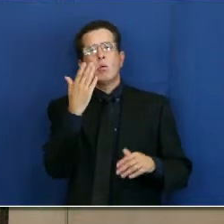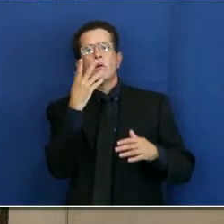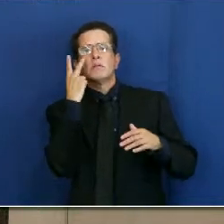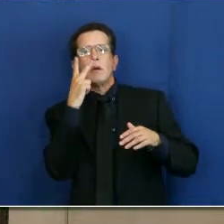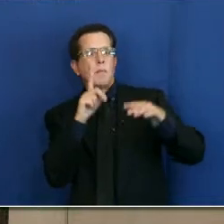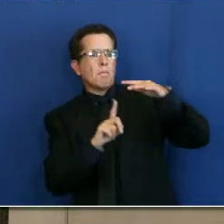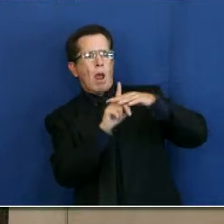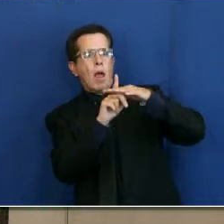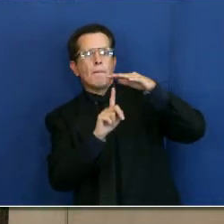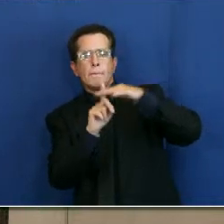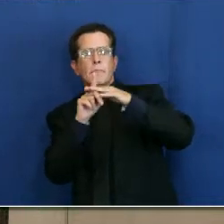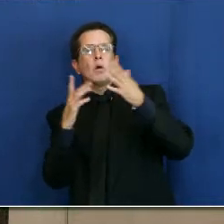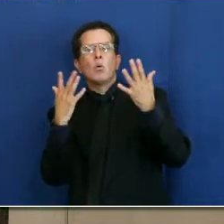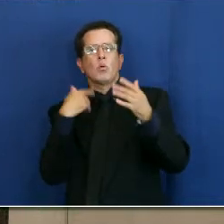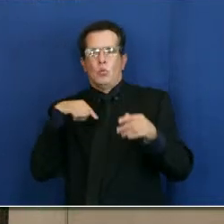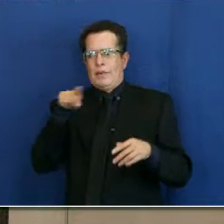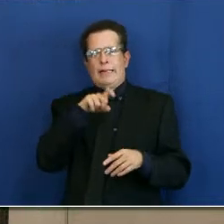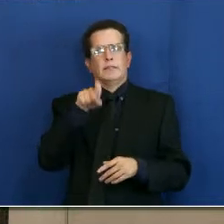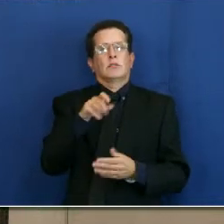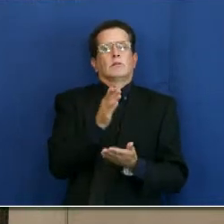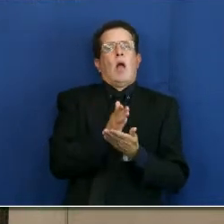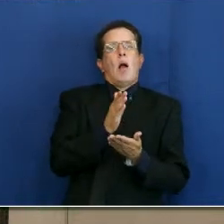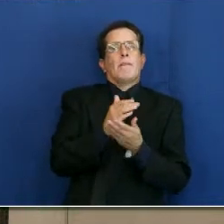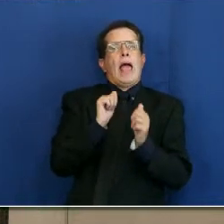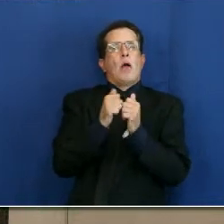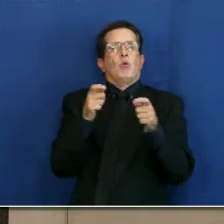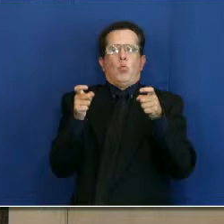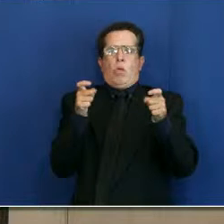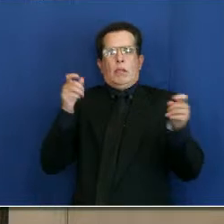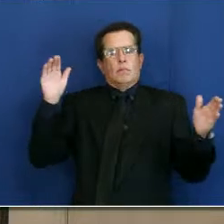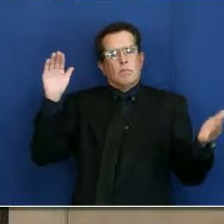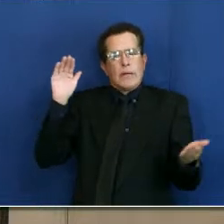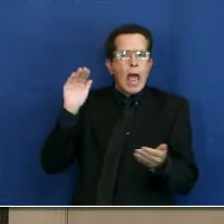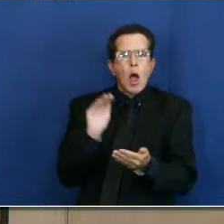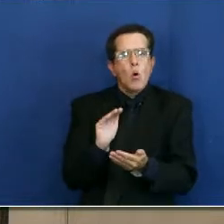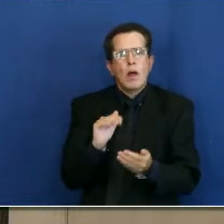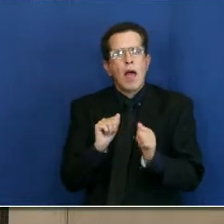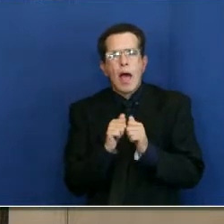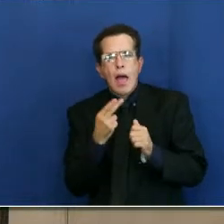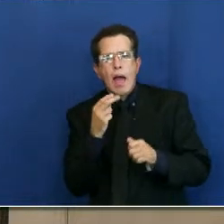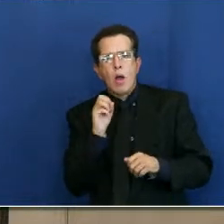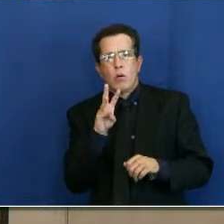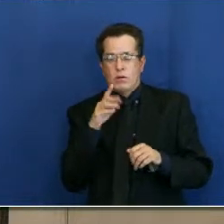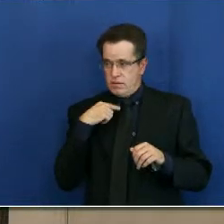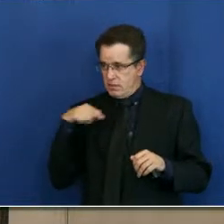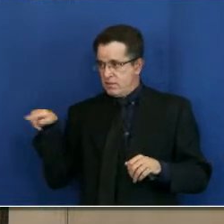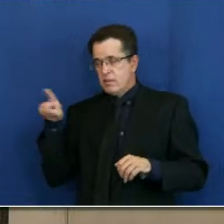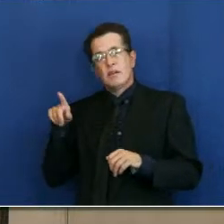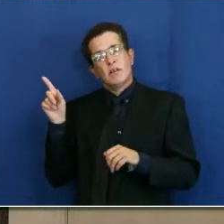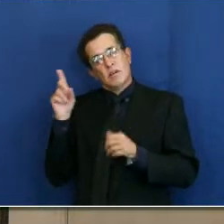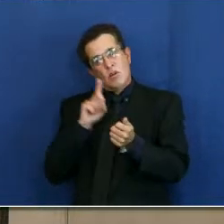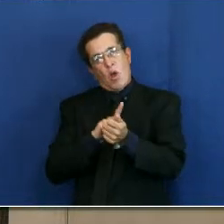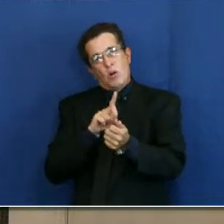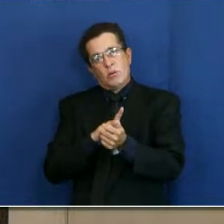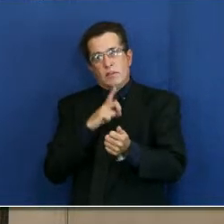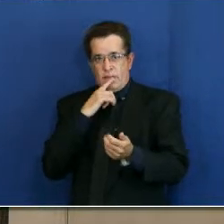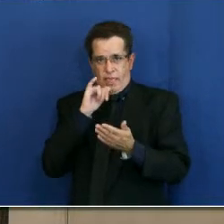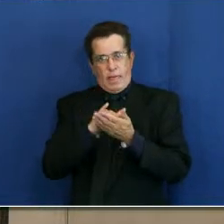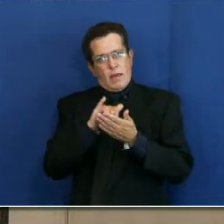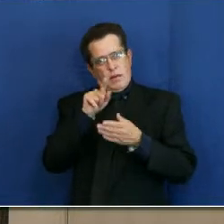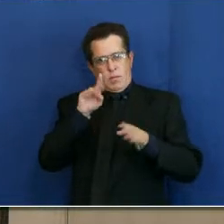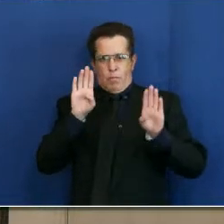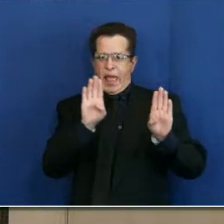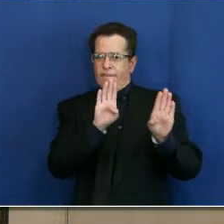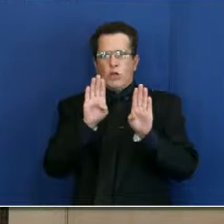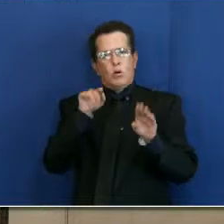we've seen, here's what people need to stop doing when we do go back into those locations. The behaviors are the very behaviors that I emphasize at the